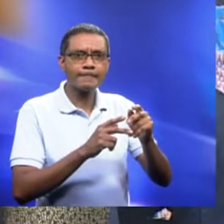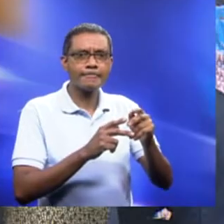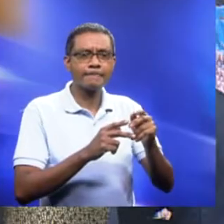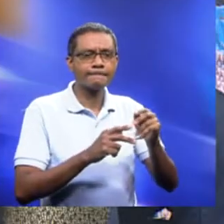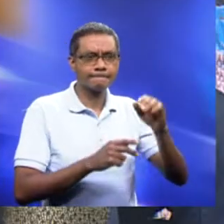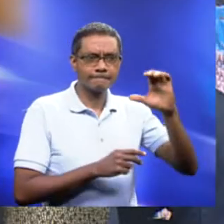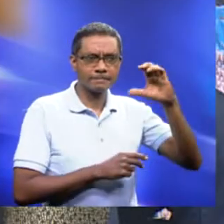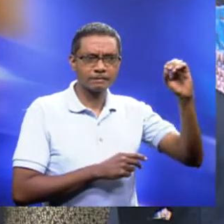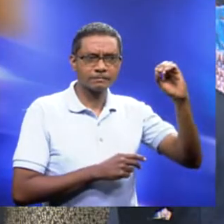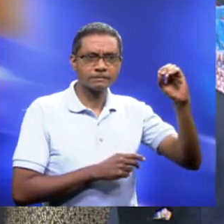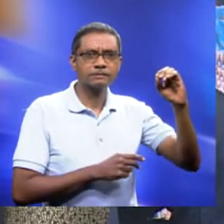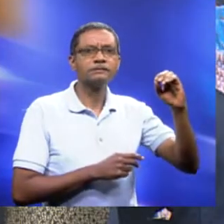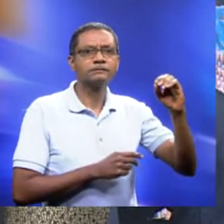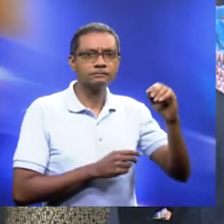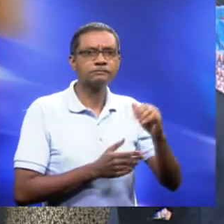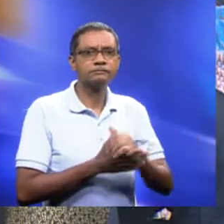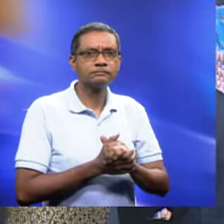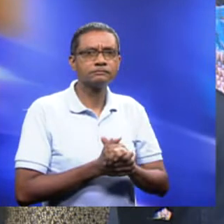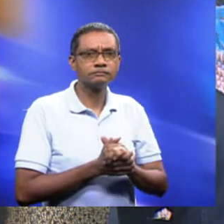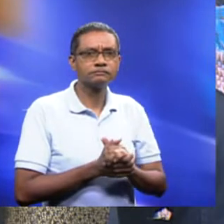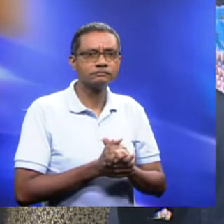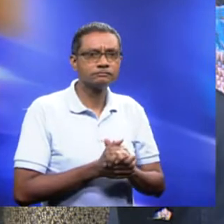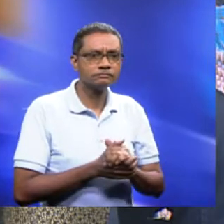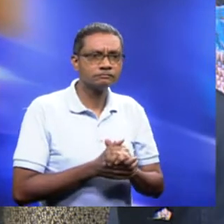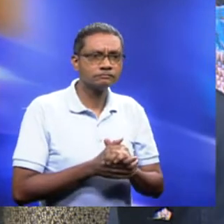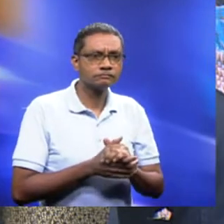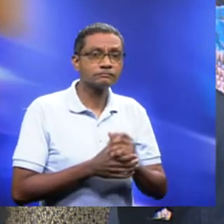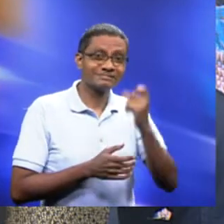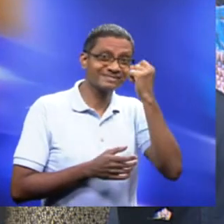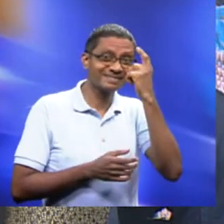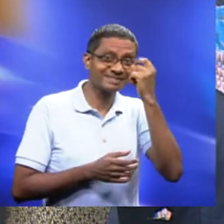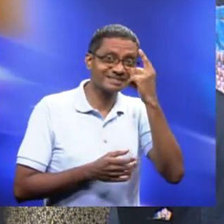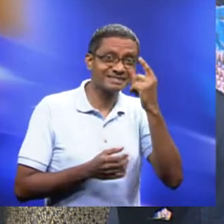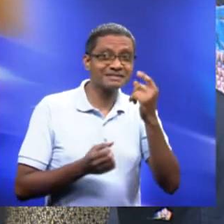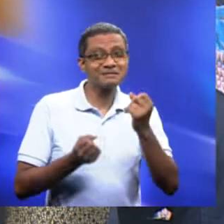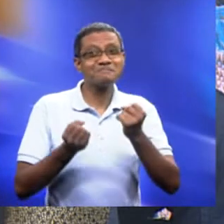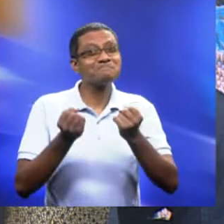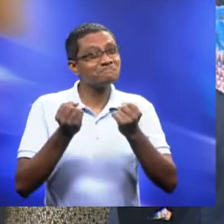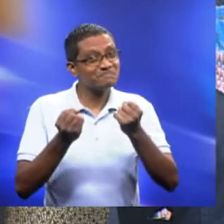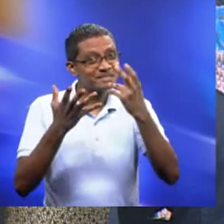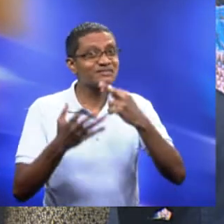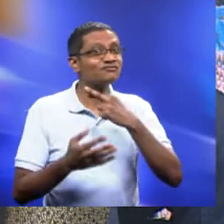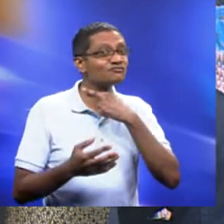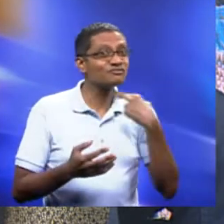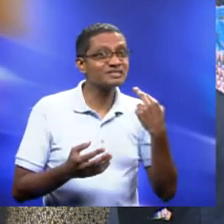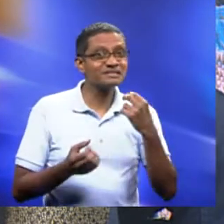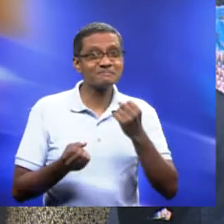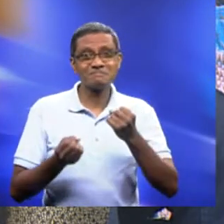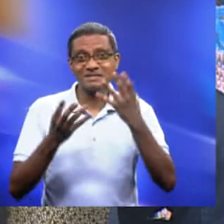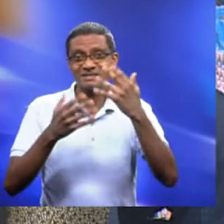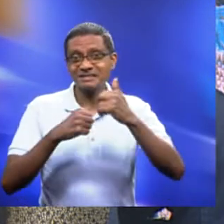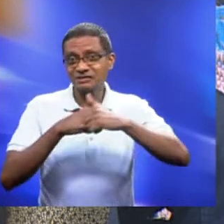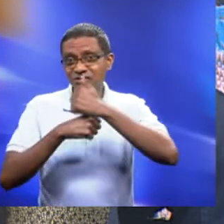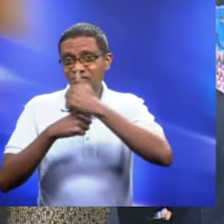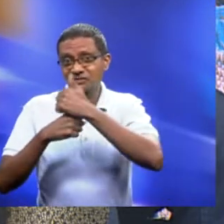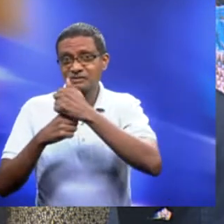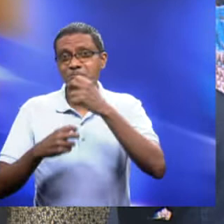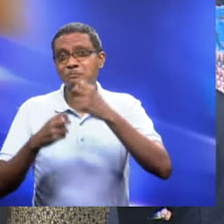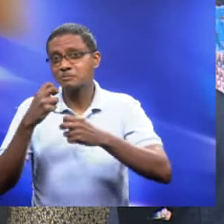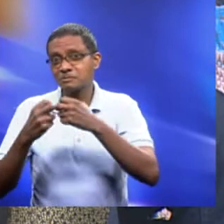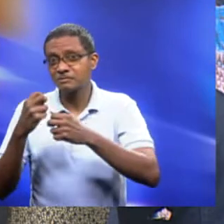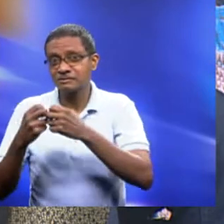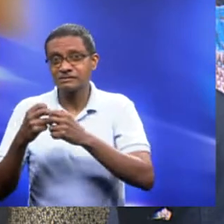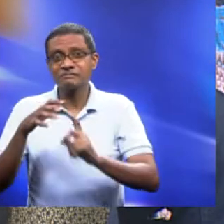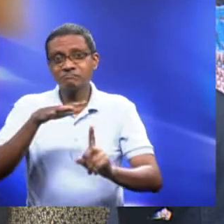is fraught with a number of risk, threats, issues. A lot of them, it becomes a based on